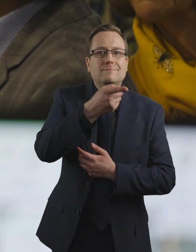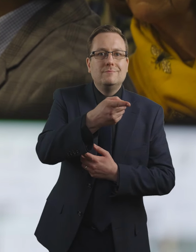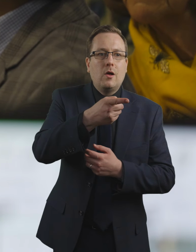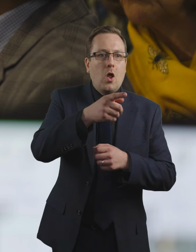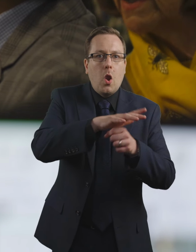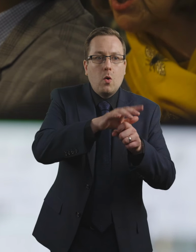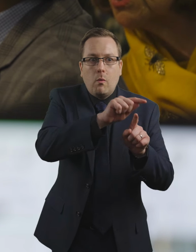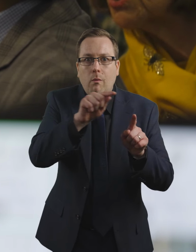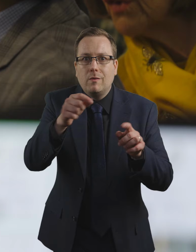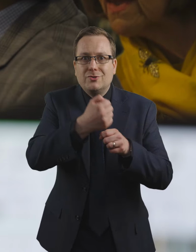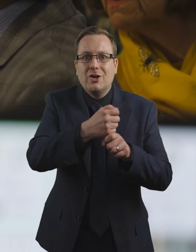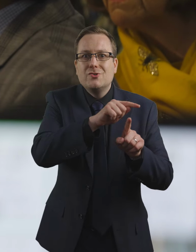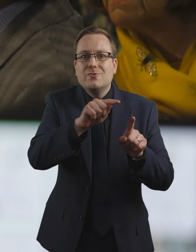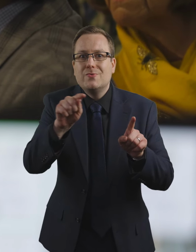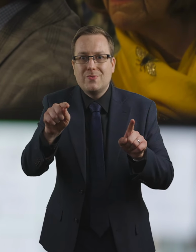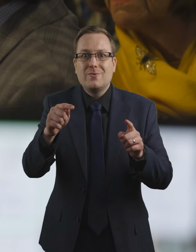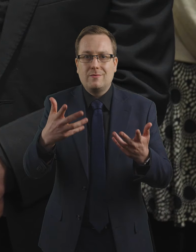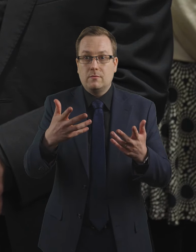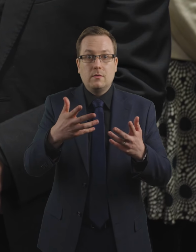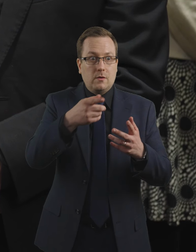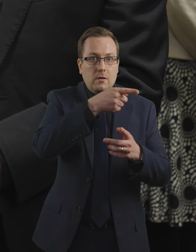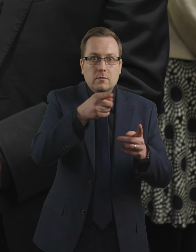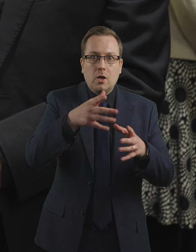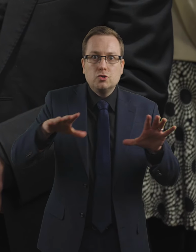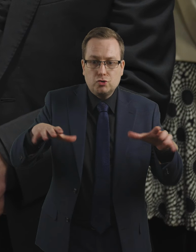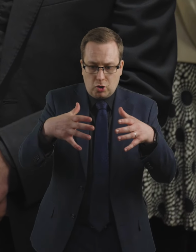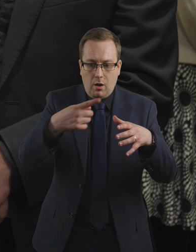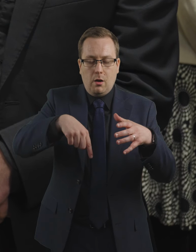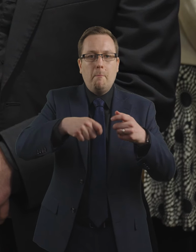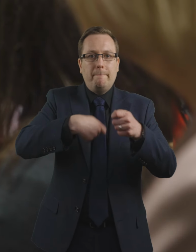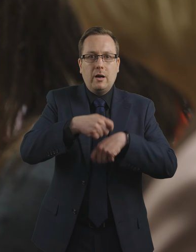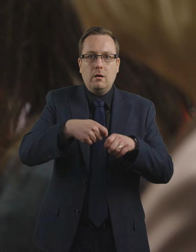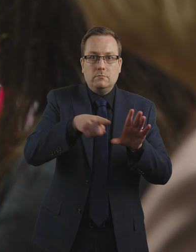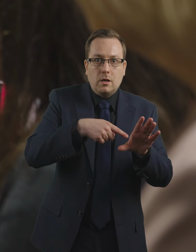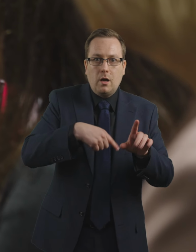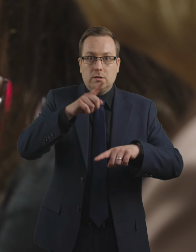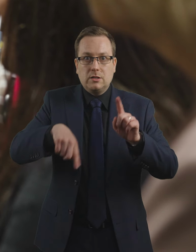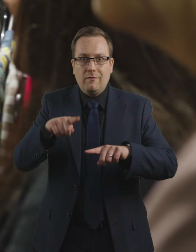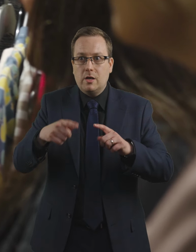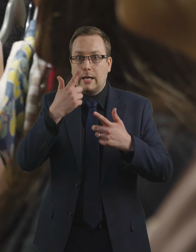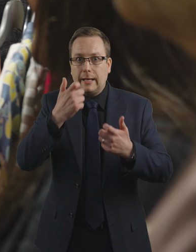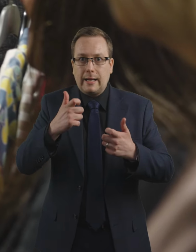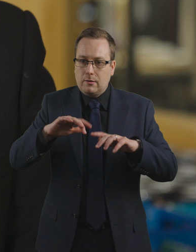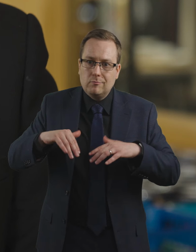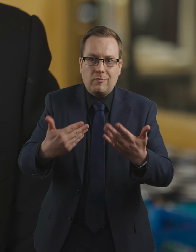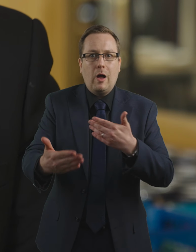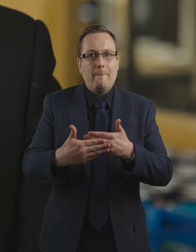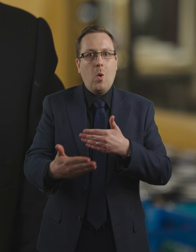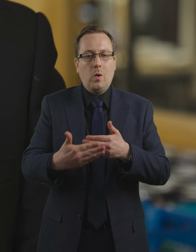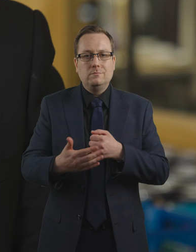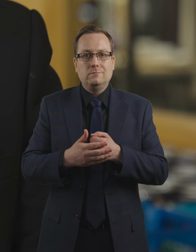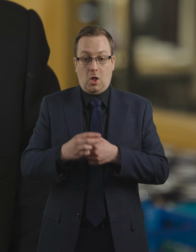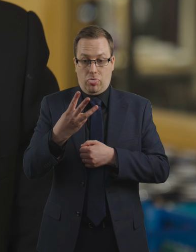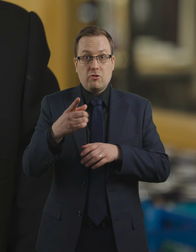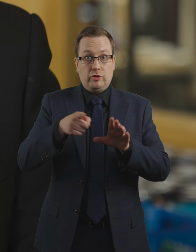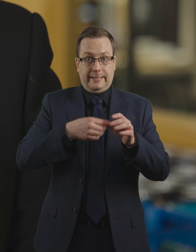that this will enable the church to become younger, more diverse, to do more things for more people. So over the next